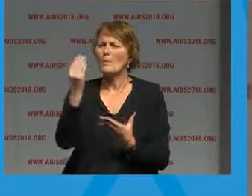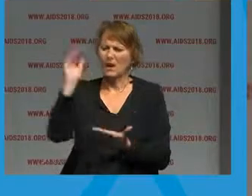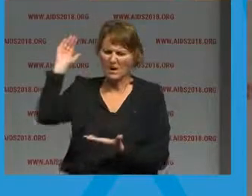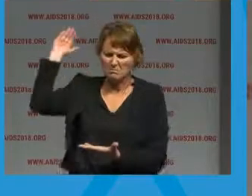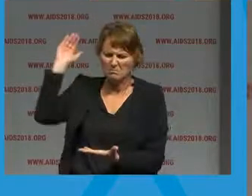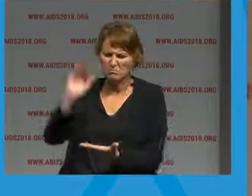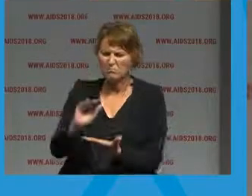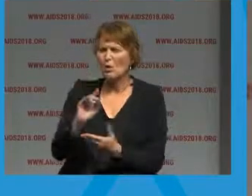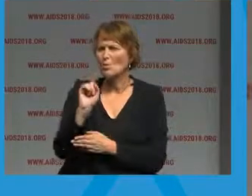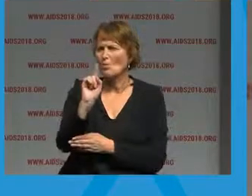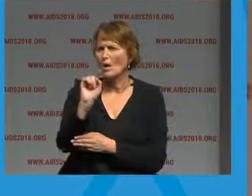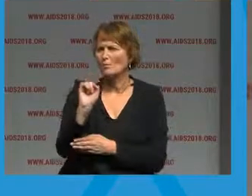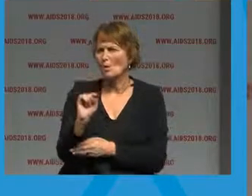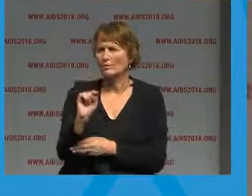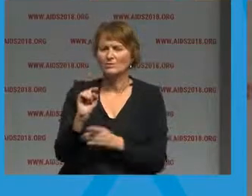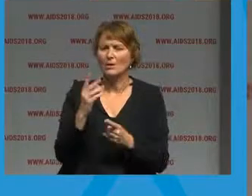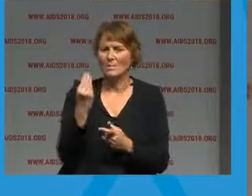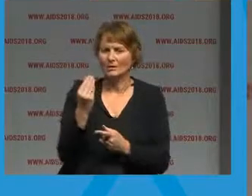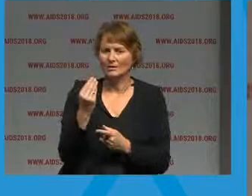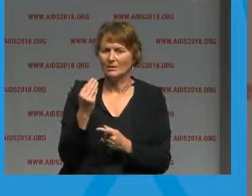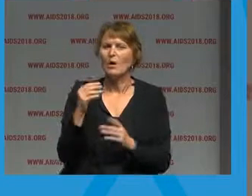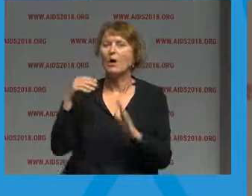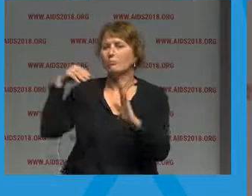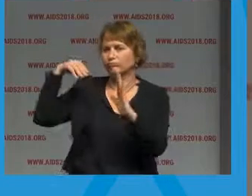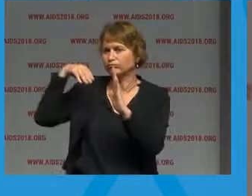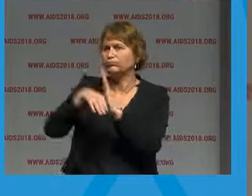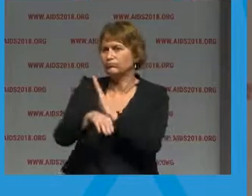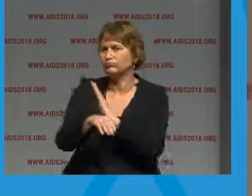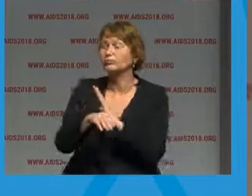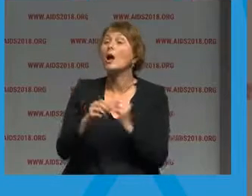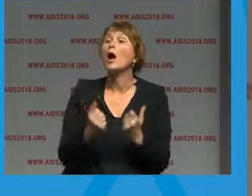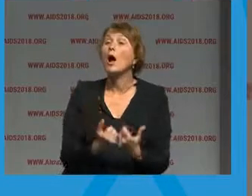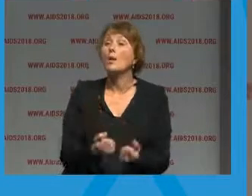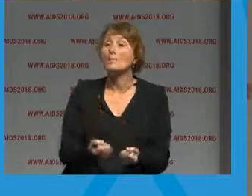And there's a big gap of $2.3 billion